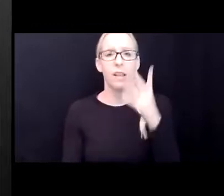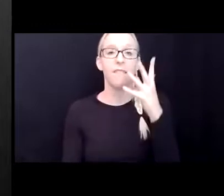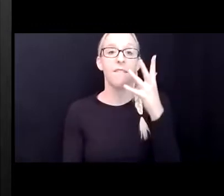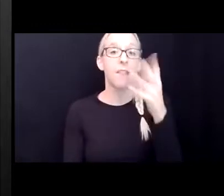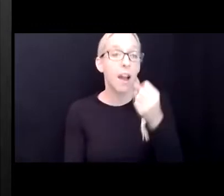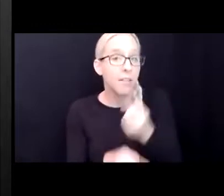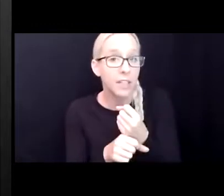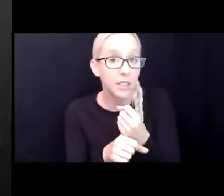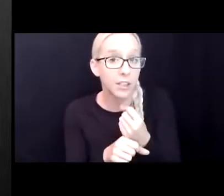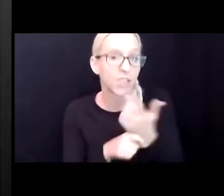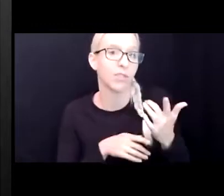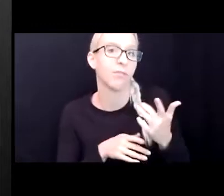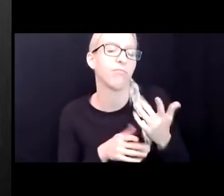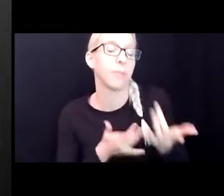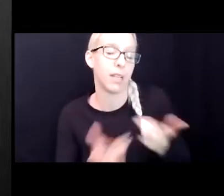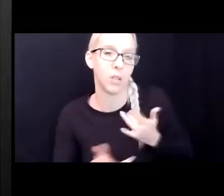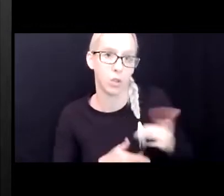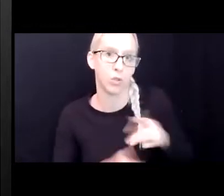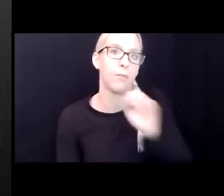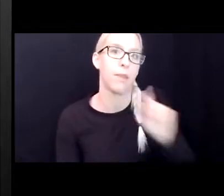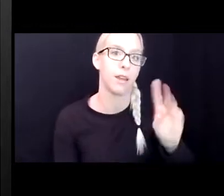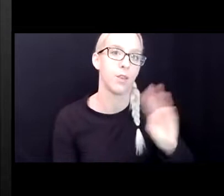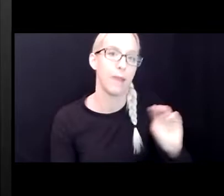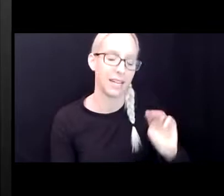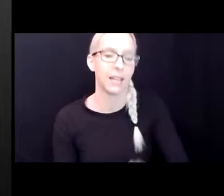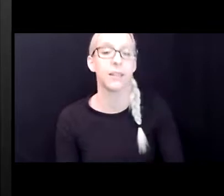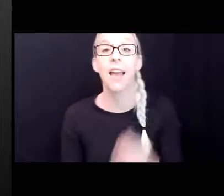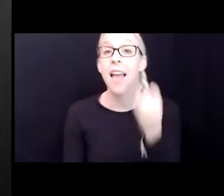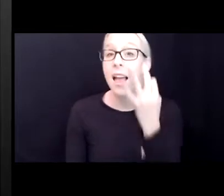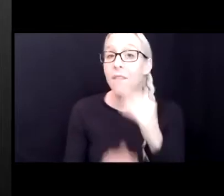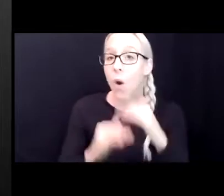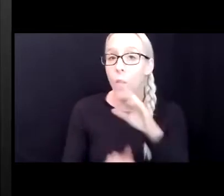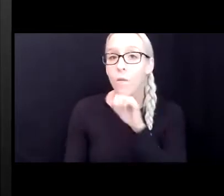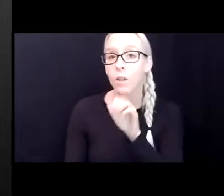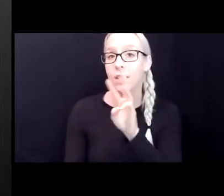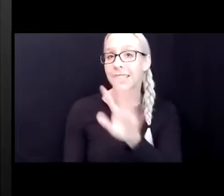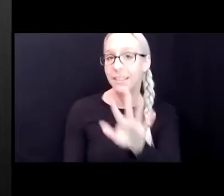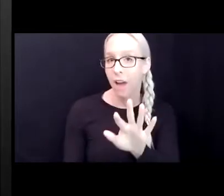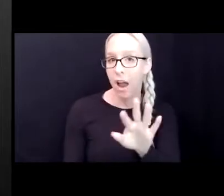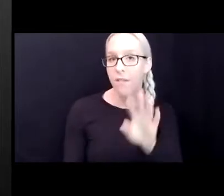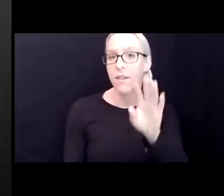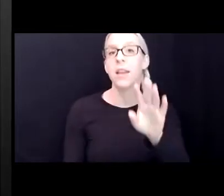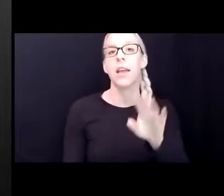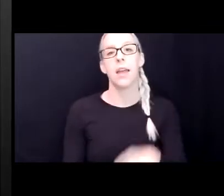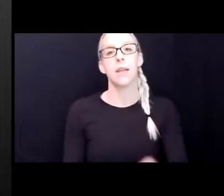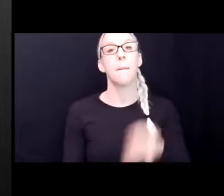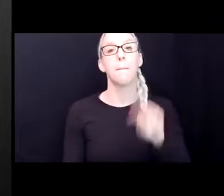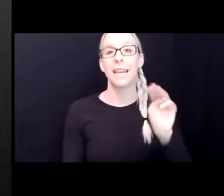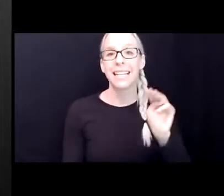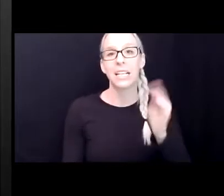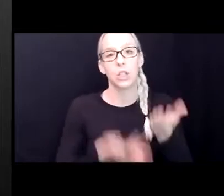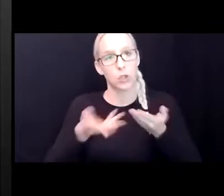concerned about. But if they're over 55 and they continue to receive Medicaid services, some of that money could be subject